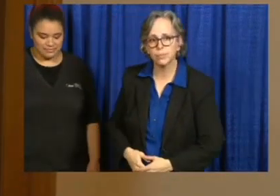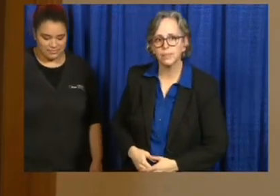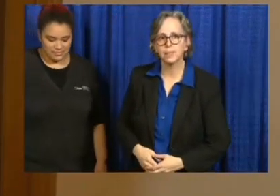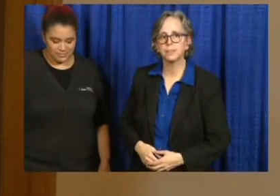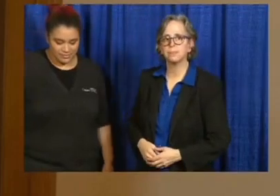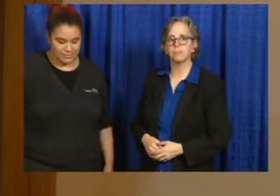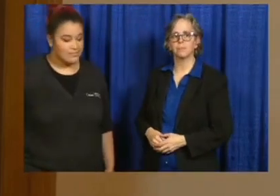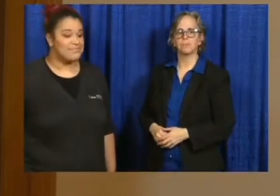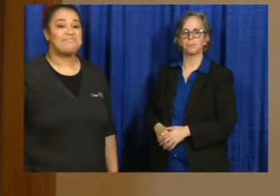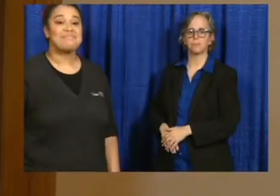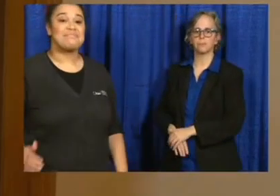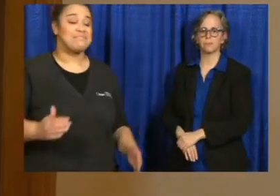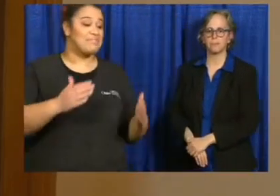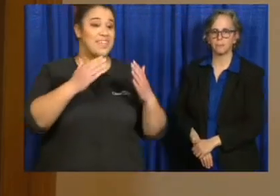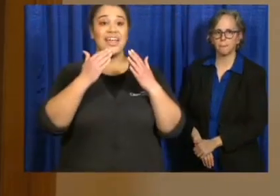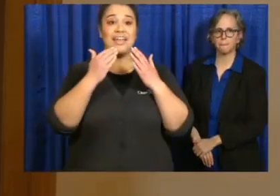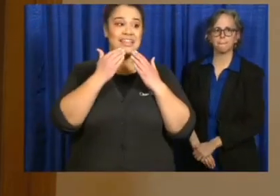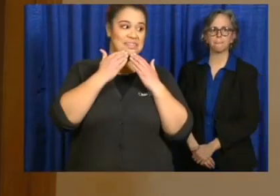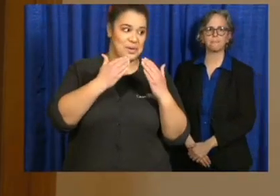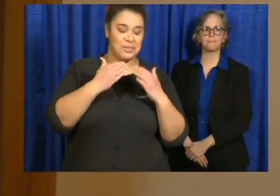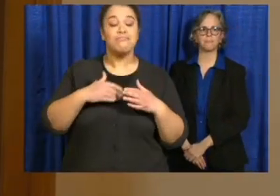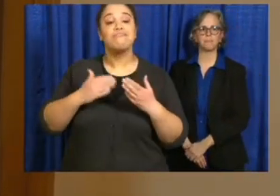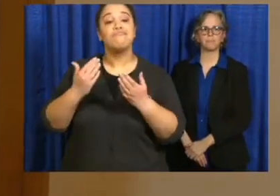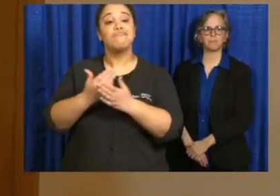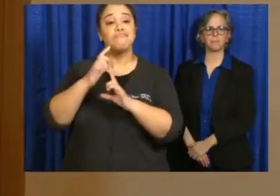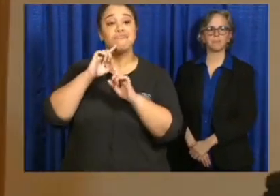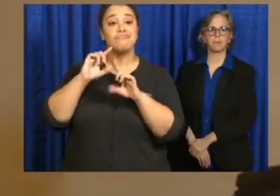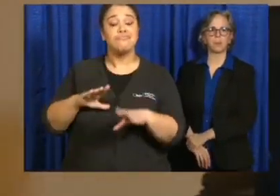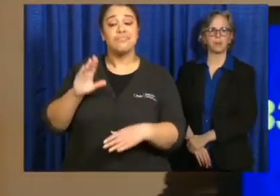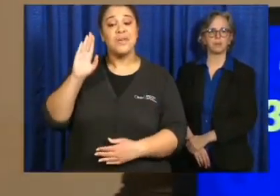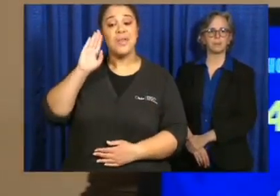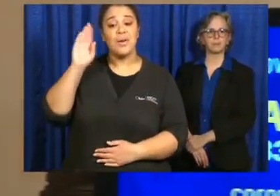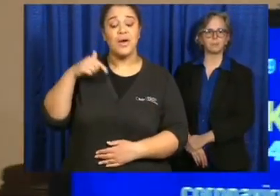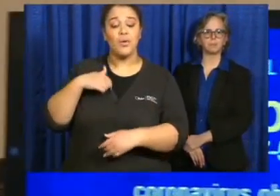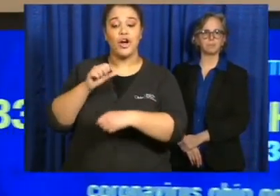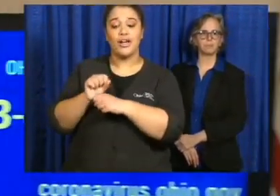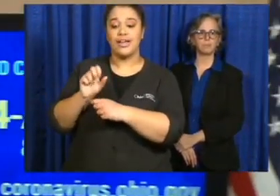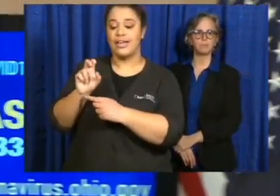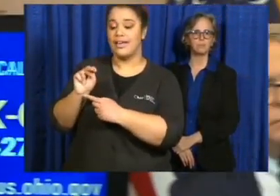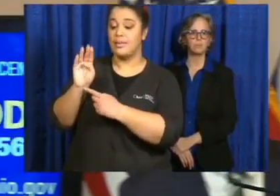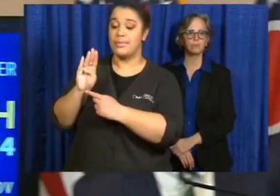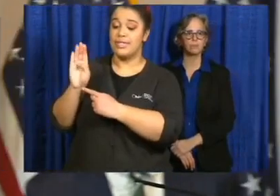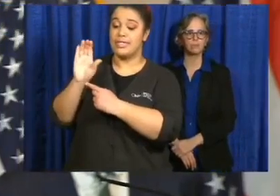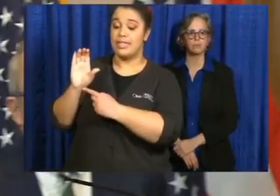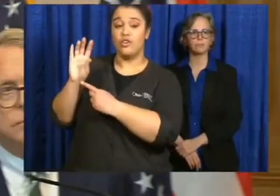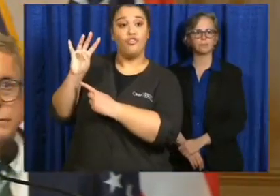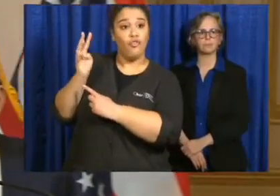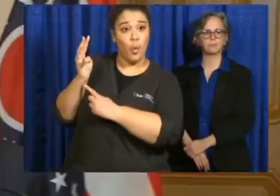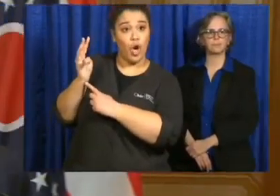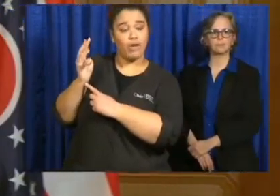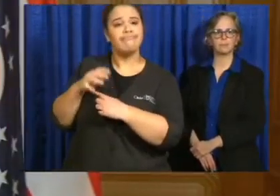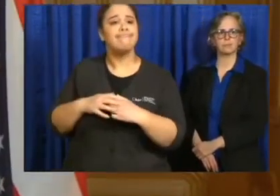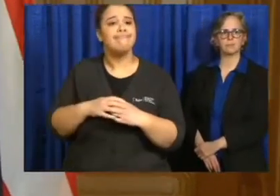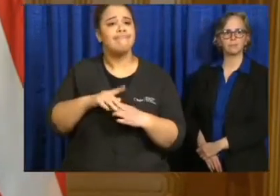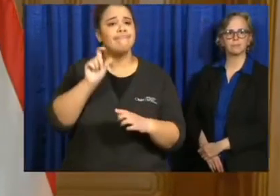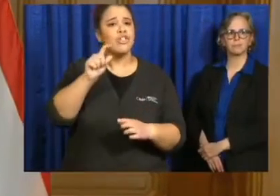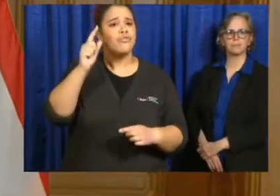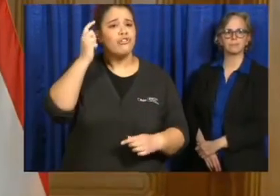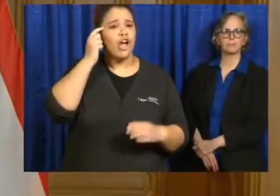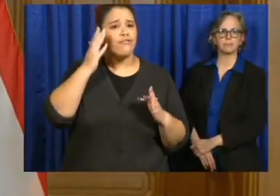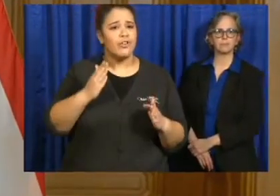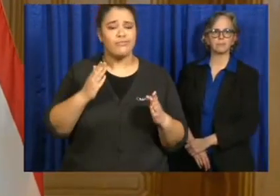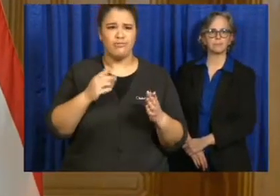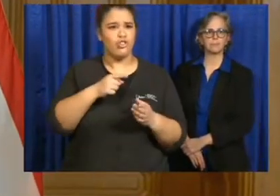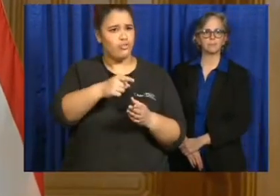Adrienne Robbins, NBC4, and my question's for the governor. You discuss possibly getting Ohio more ventilators. This morning,